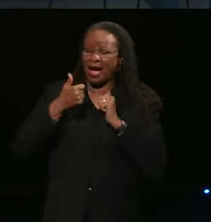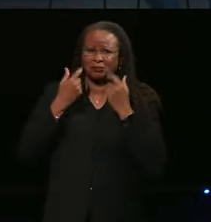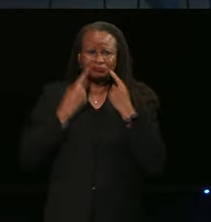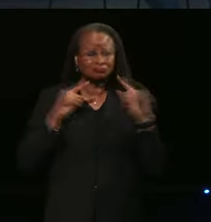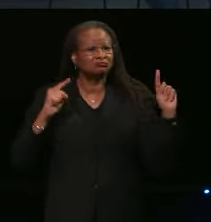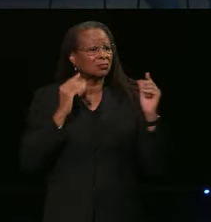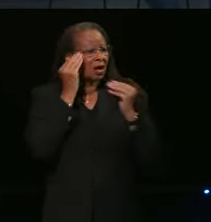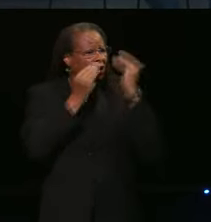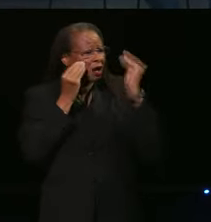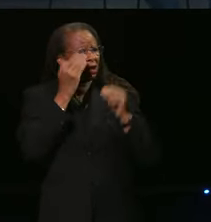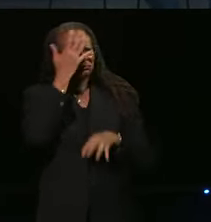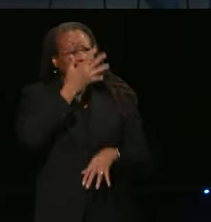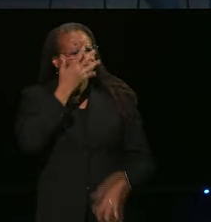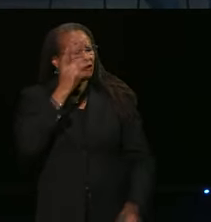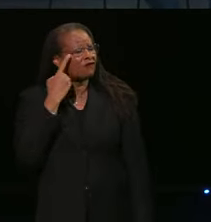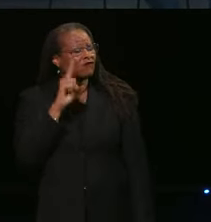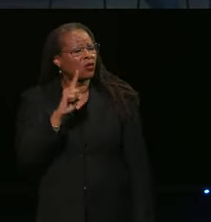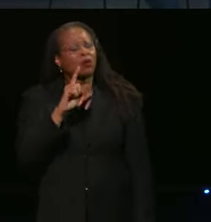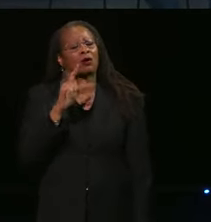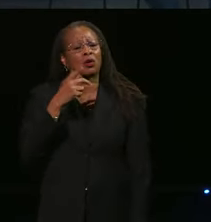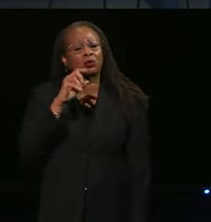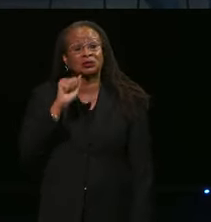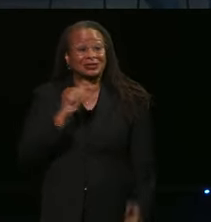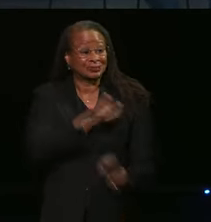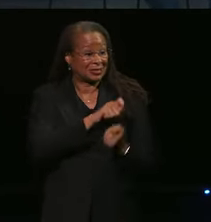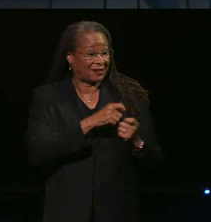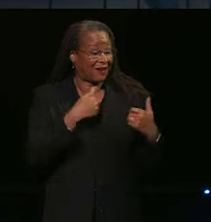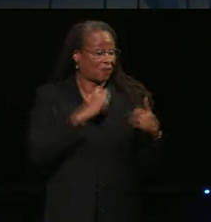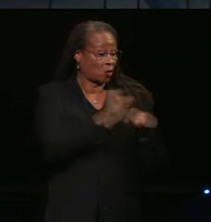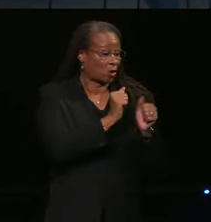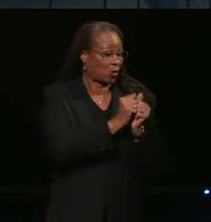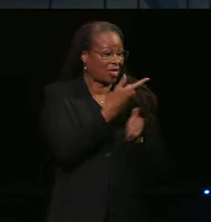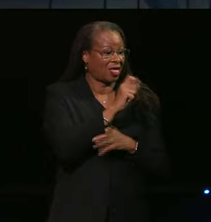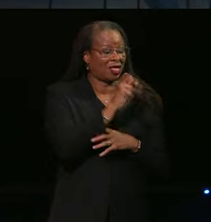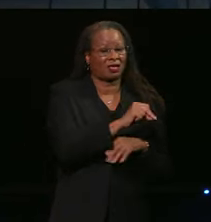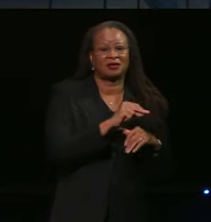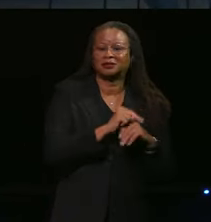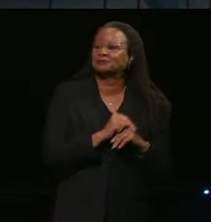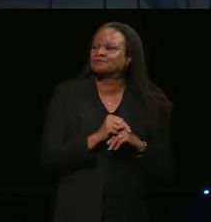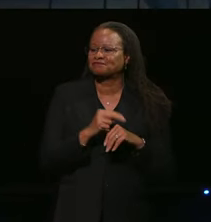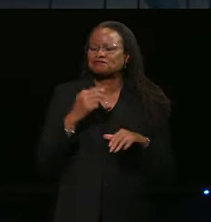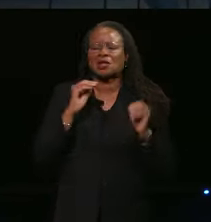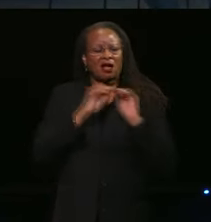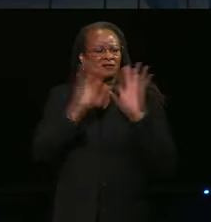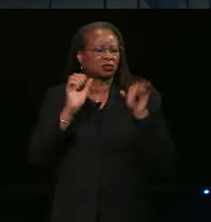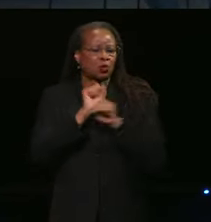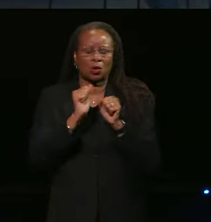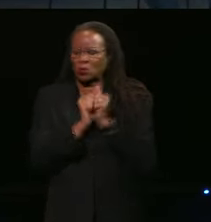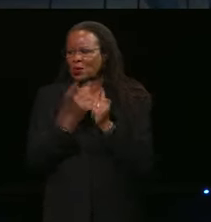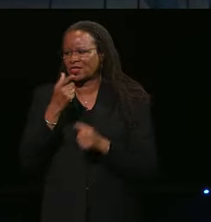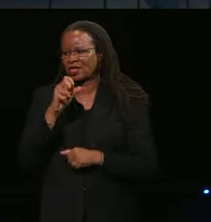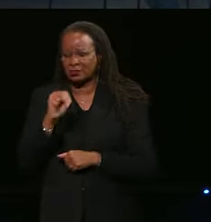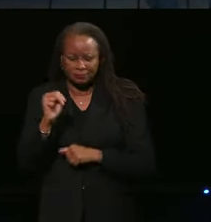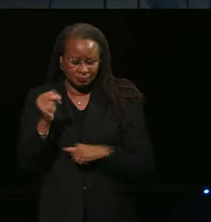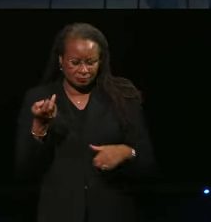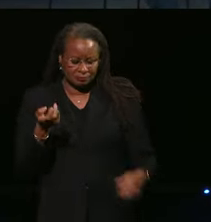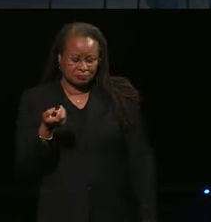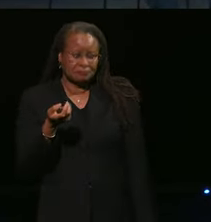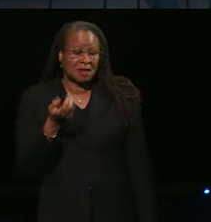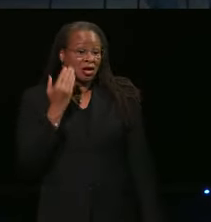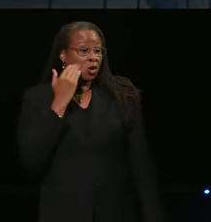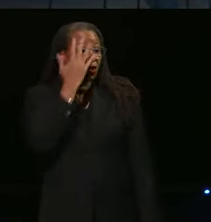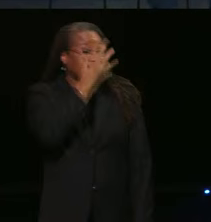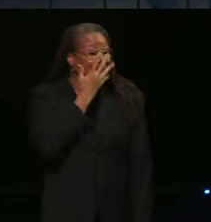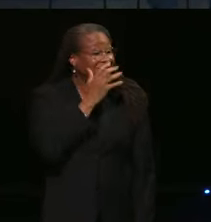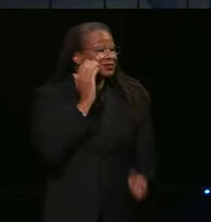for Golda, especially having worked with Helen before? Yes, obviously, having worked with Helen, it was a sort of a shortcut. I know her face.